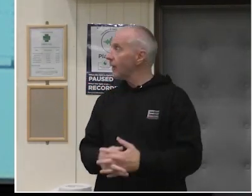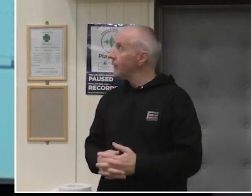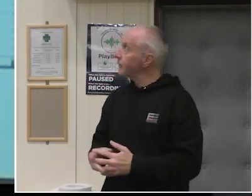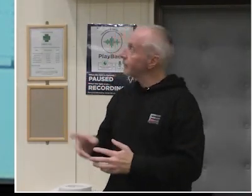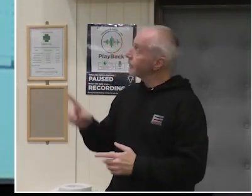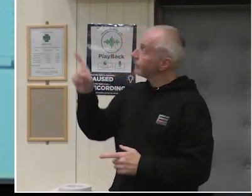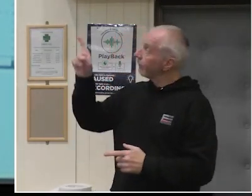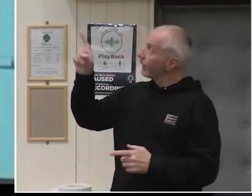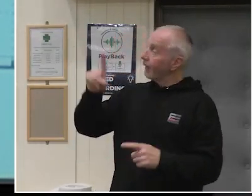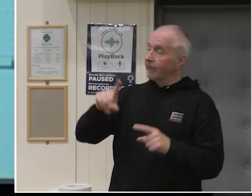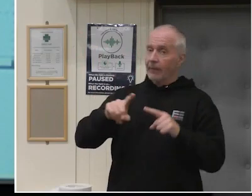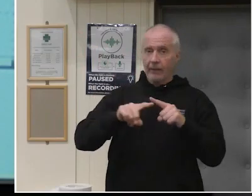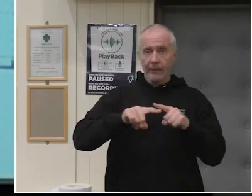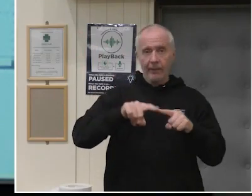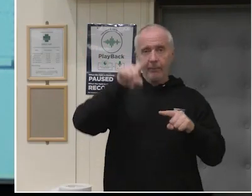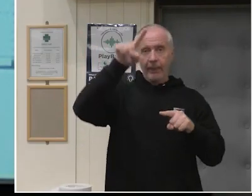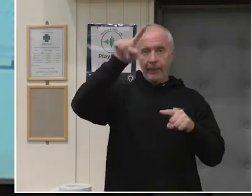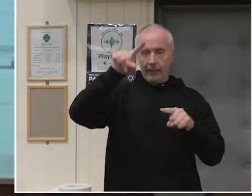peaks.